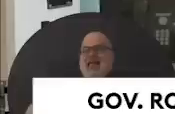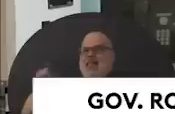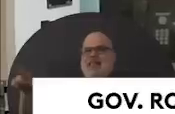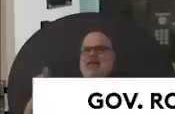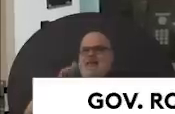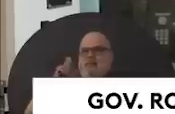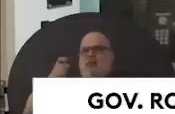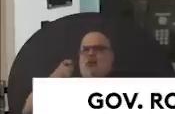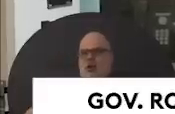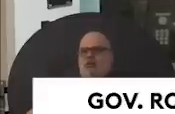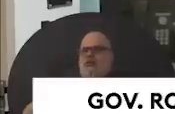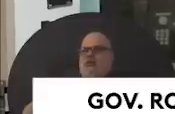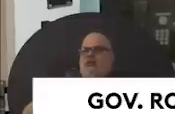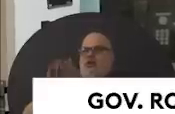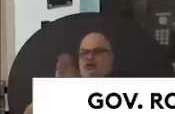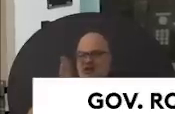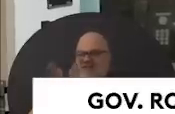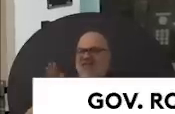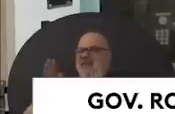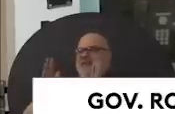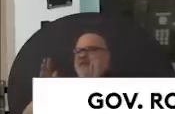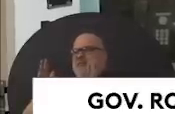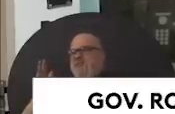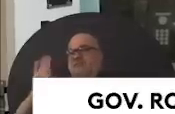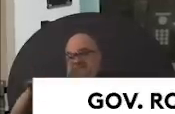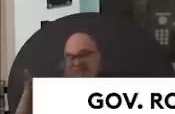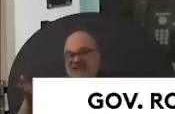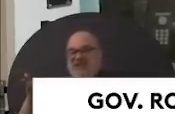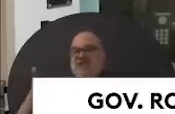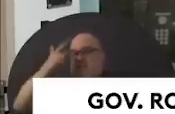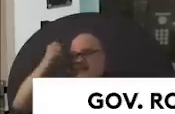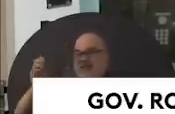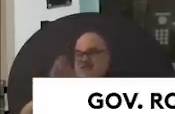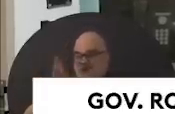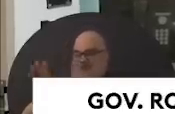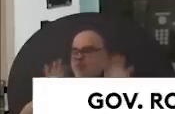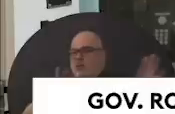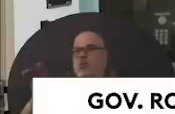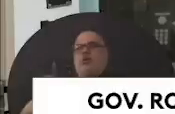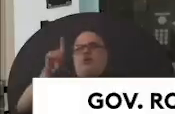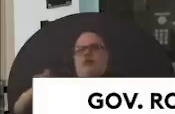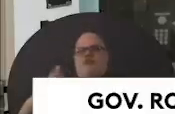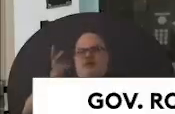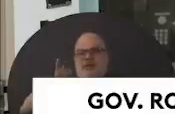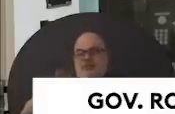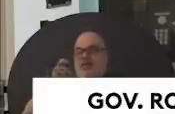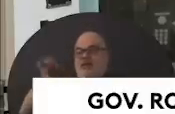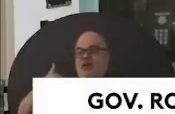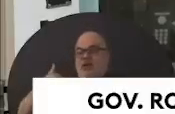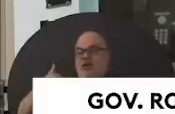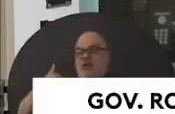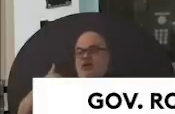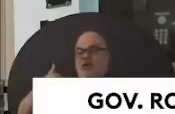free. I mean, there's traffic, there's fatalities on the road, so you want to be very careful about doing that. At the same time, if you have vulnerable populations